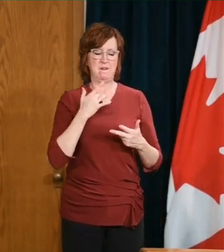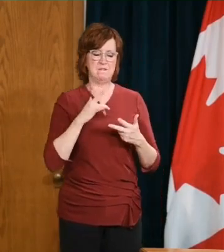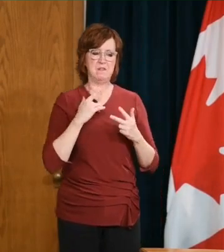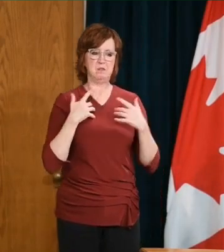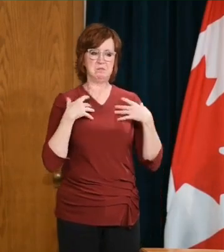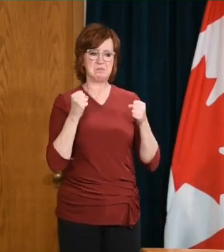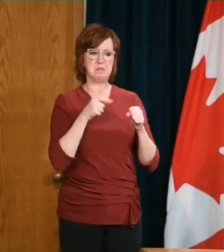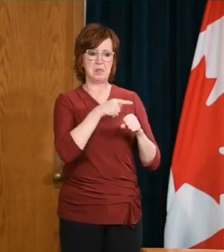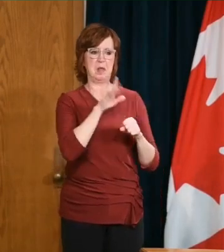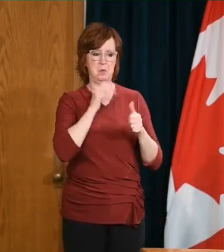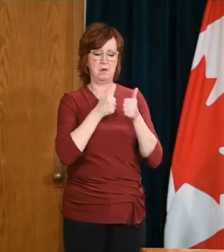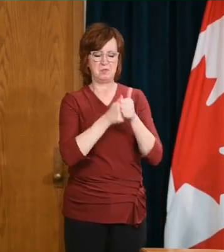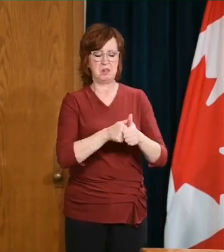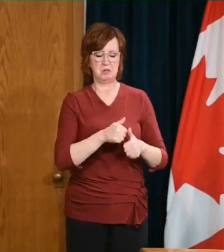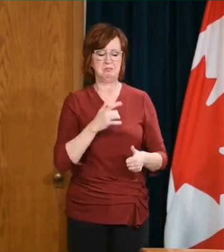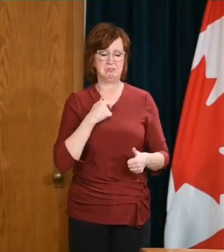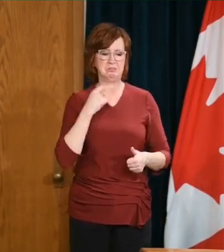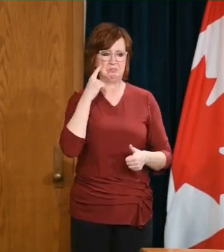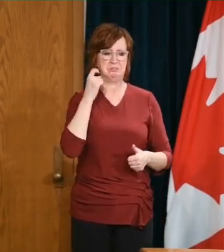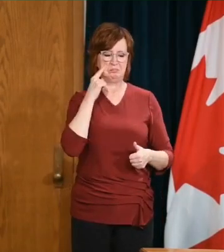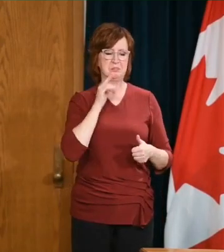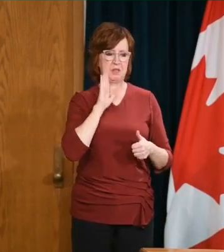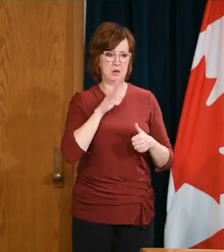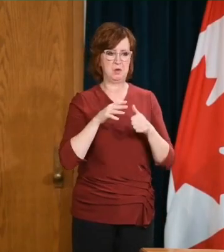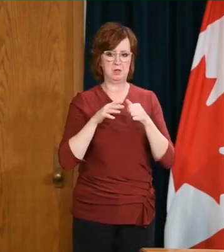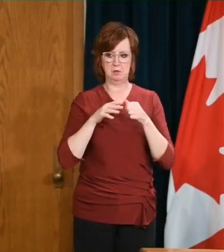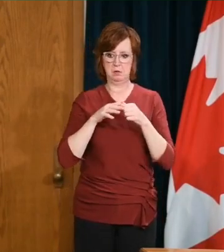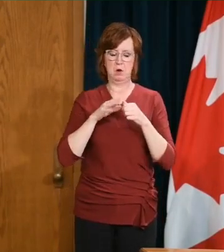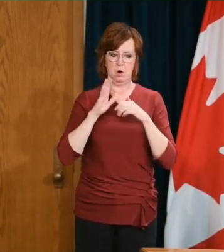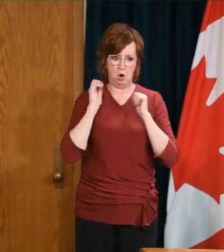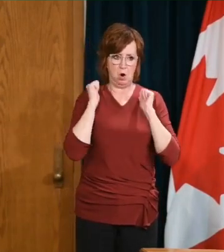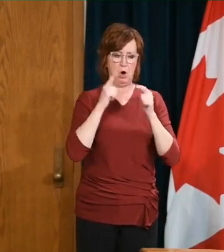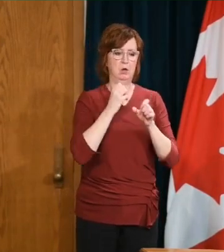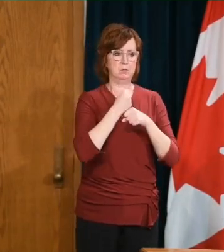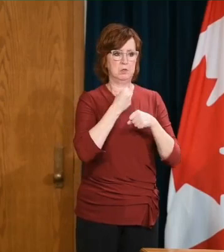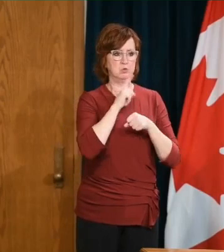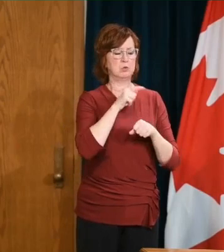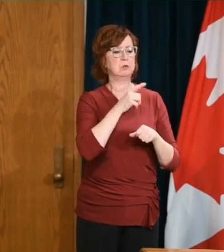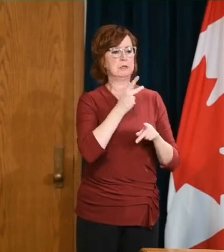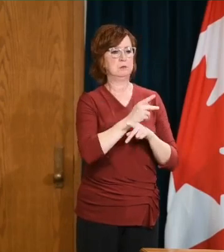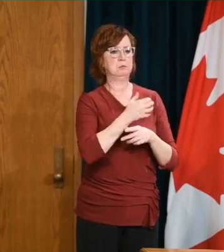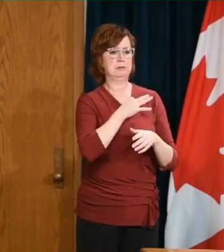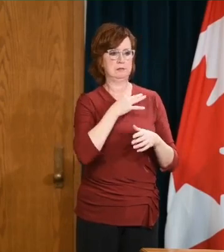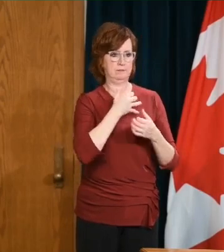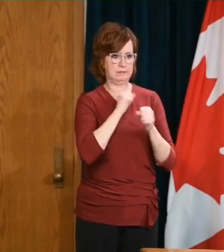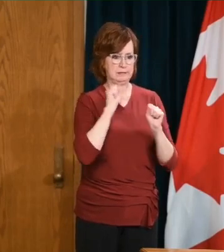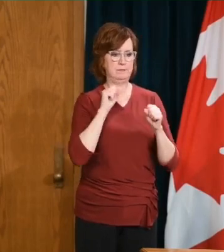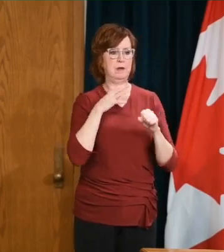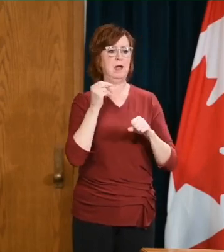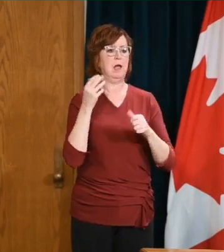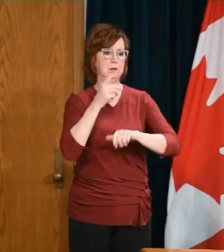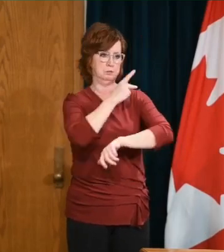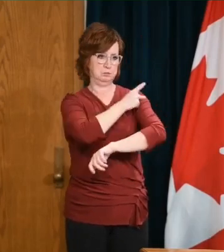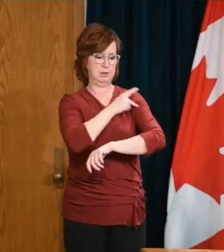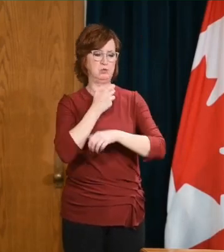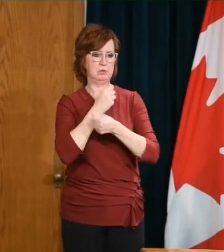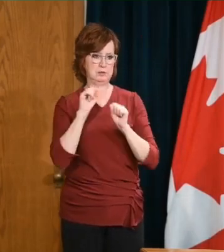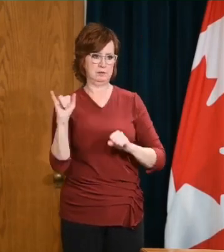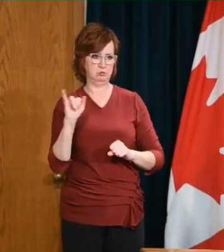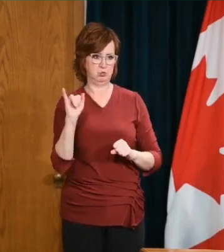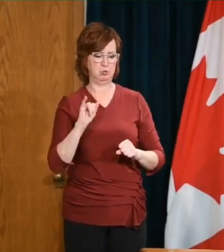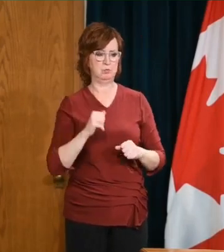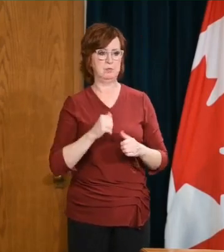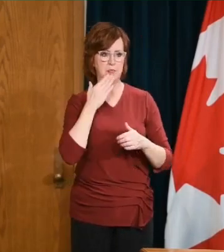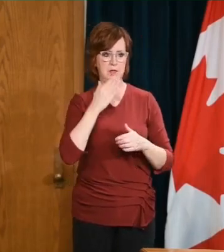that implementation to ensure the safety of their staff as well as their residents that they're taking care of.